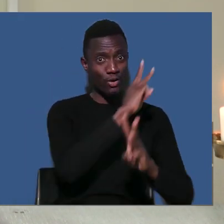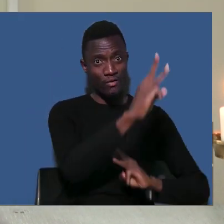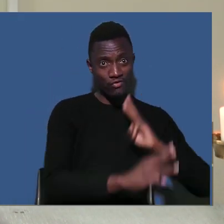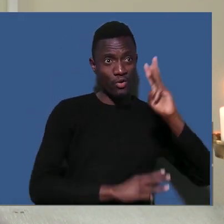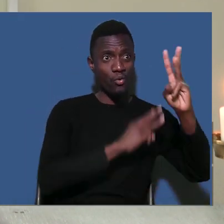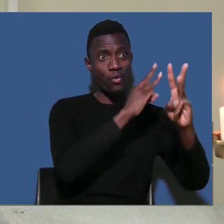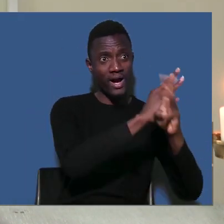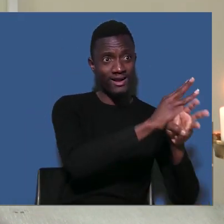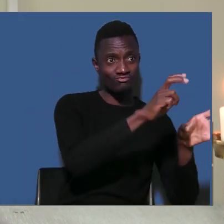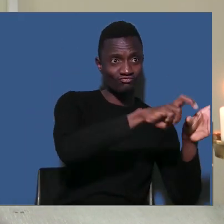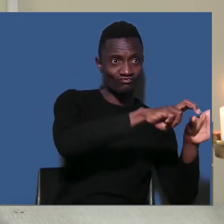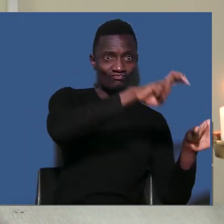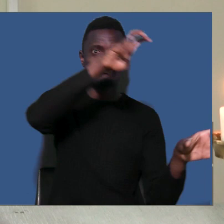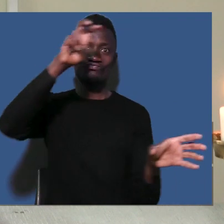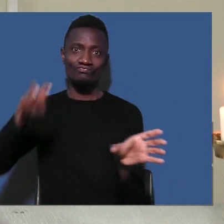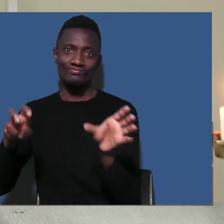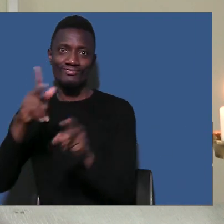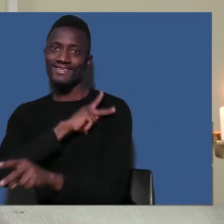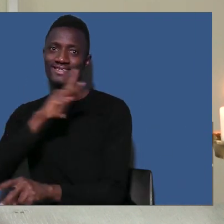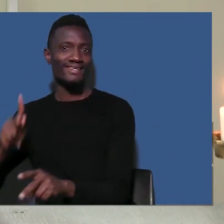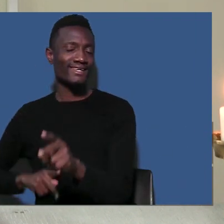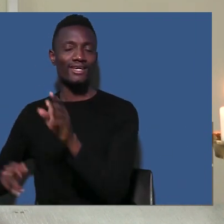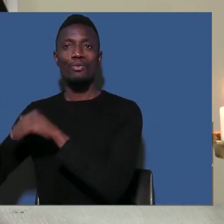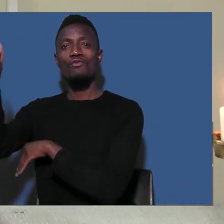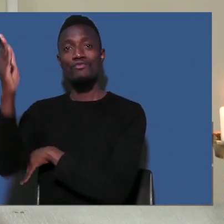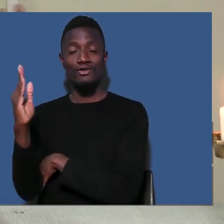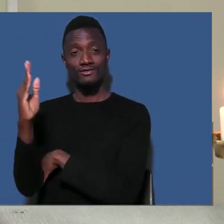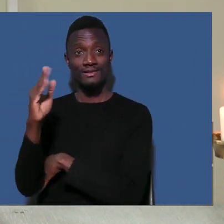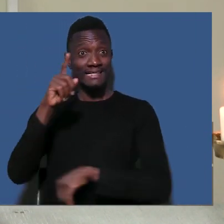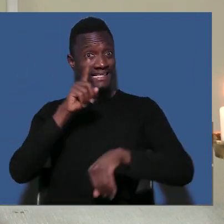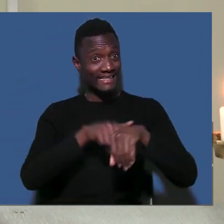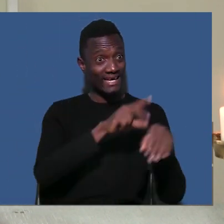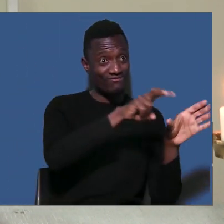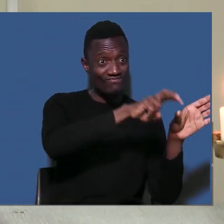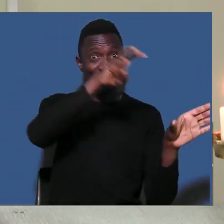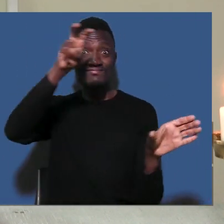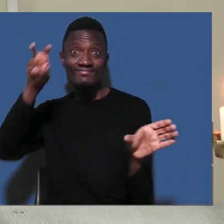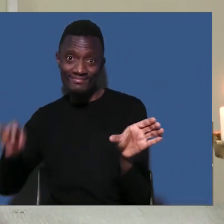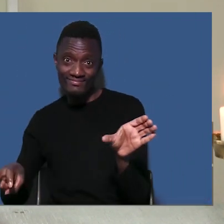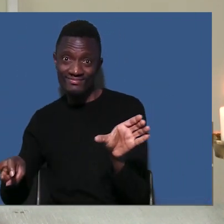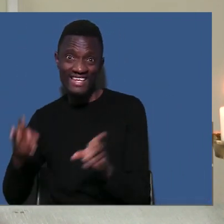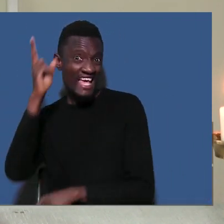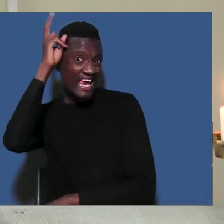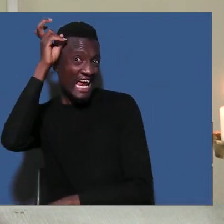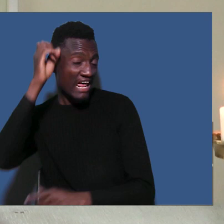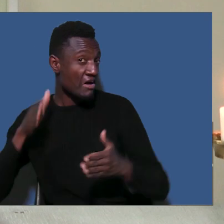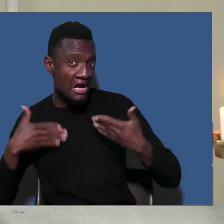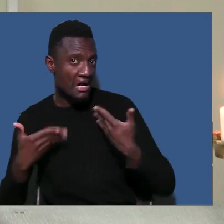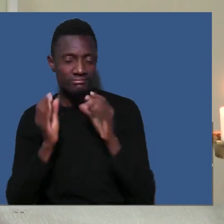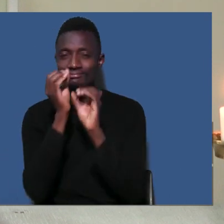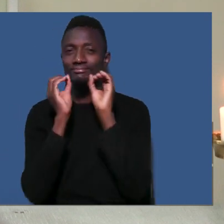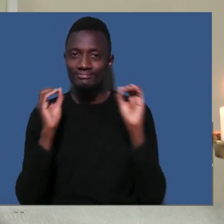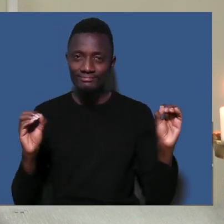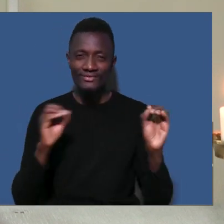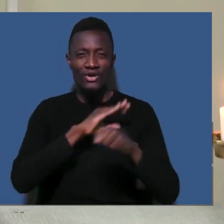kingdom of God. And the devil is not happy that you are no longer his. So he will want to attack you again and again. And